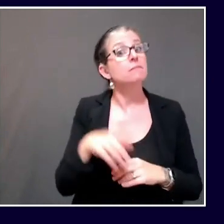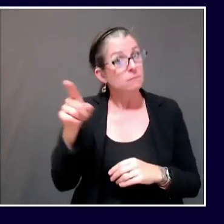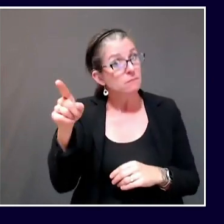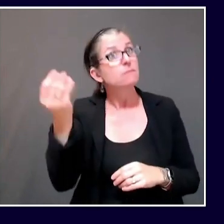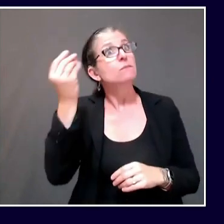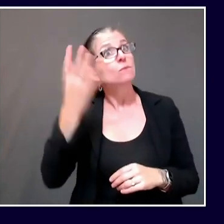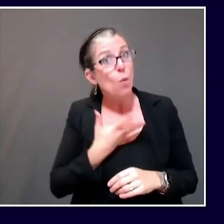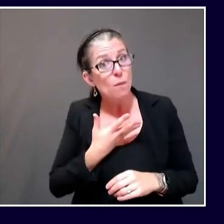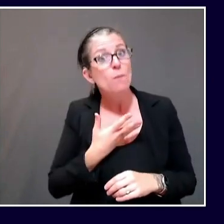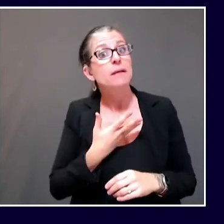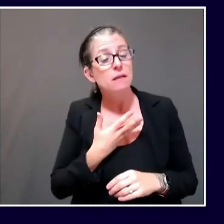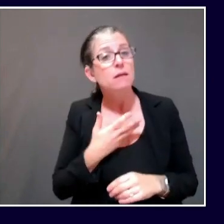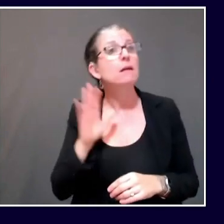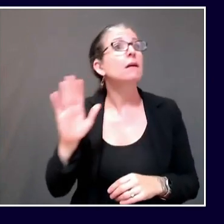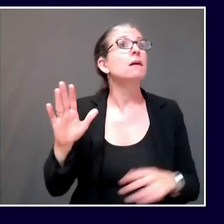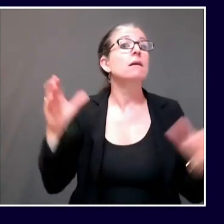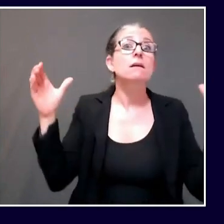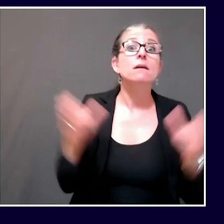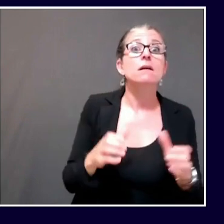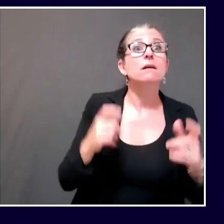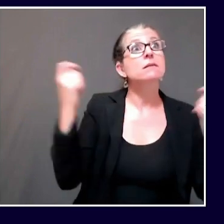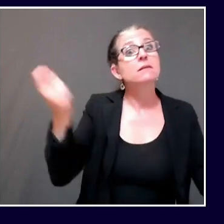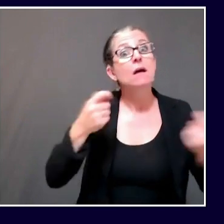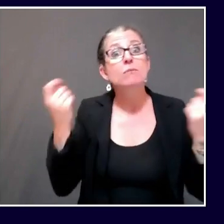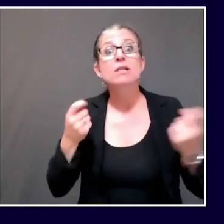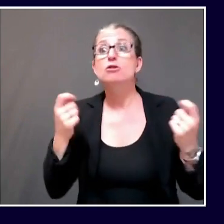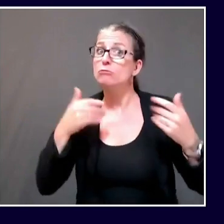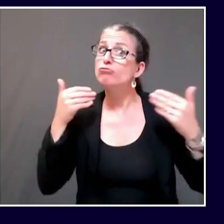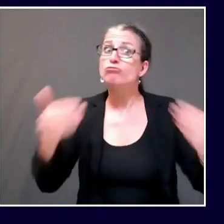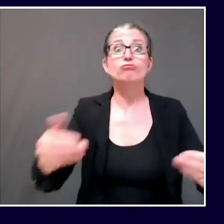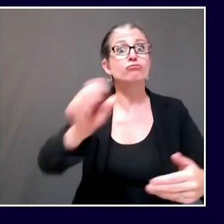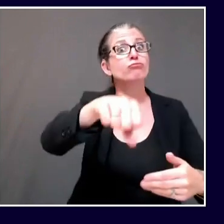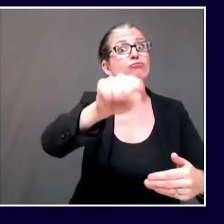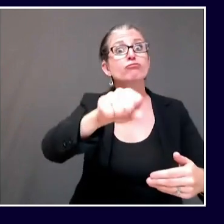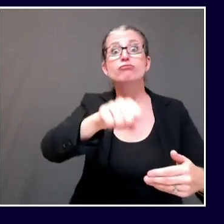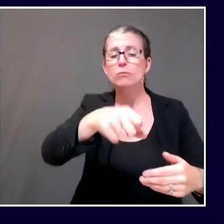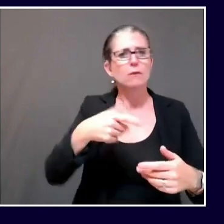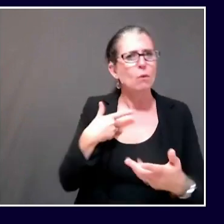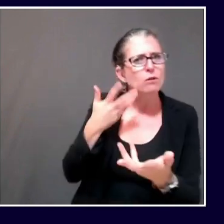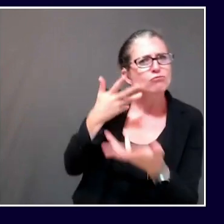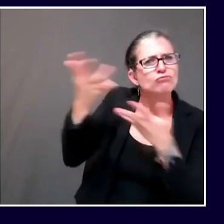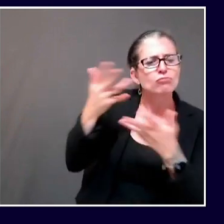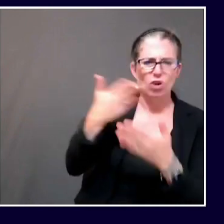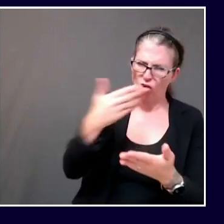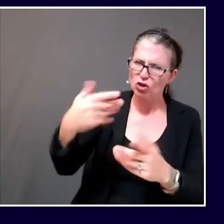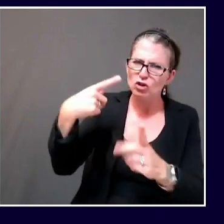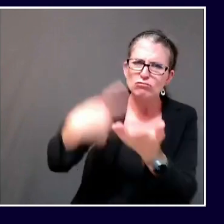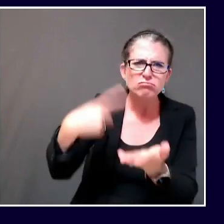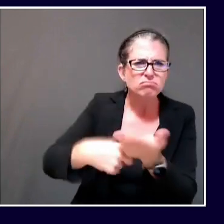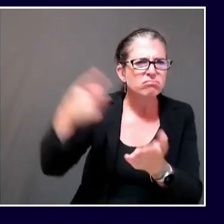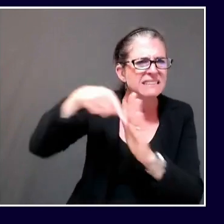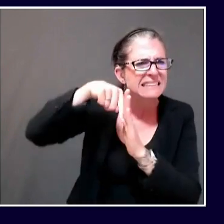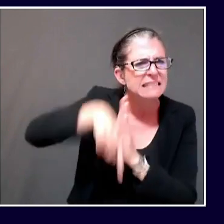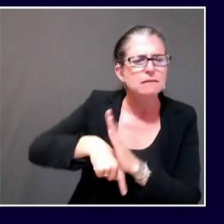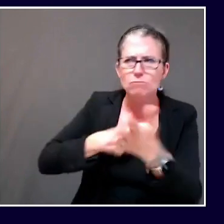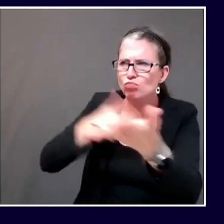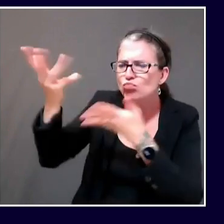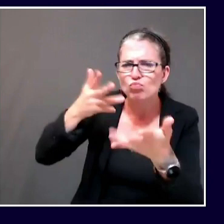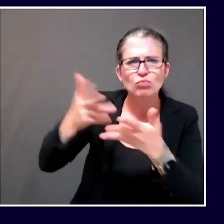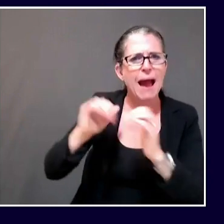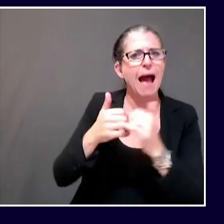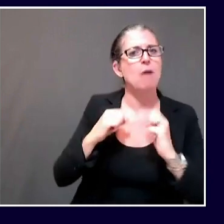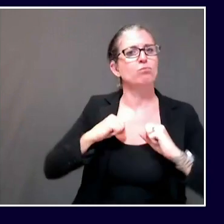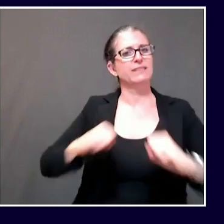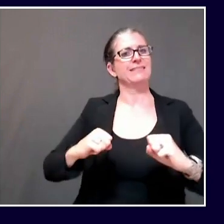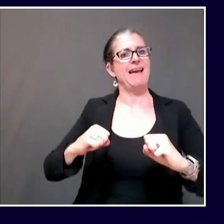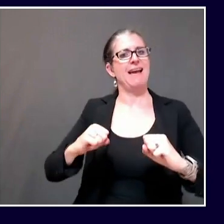them to keep them as safe as possible. It was a really productive discussion. I had a team member of mine reach out to him earlier today to keep